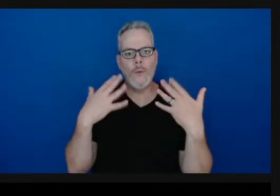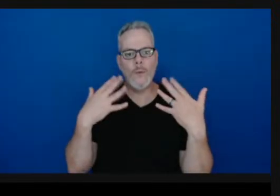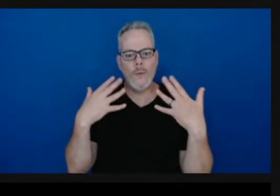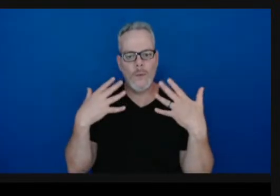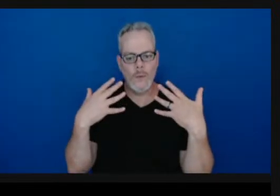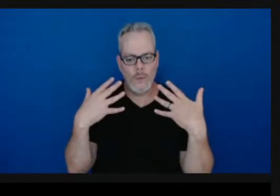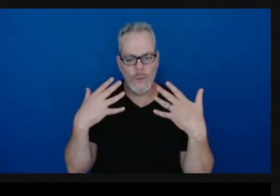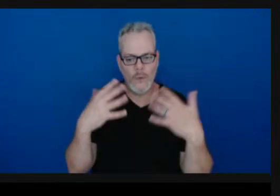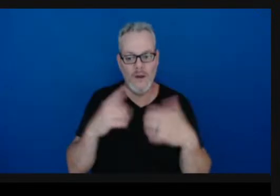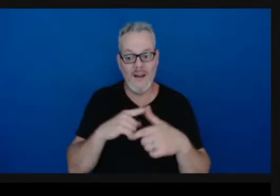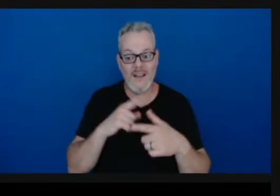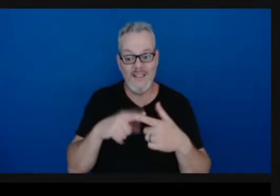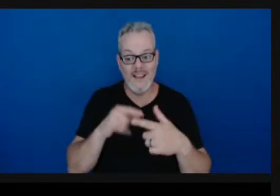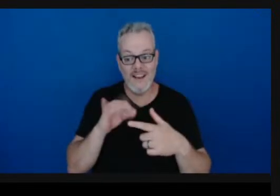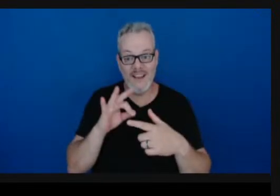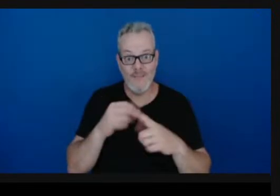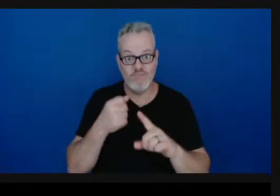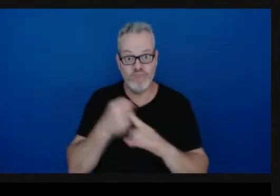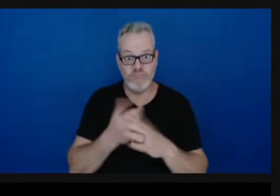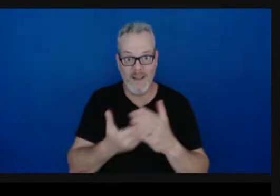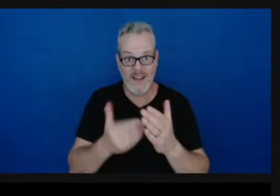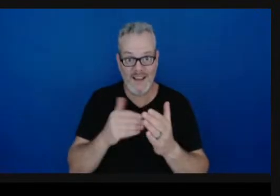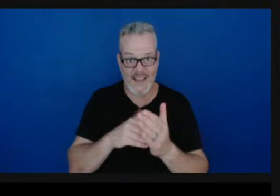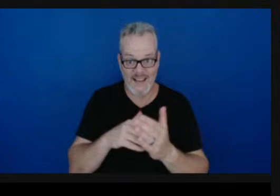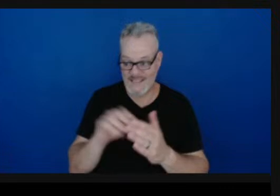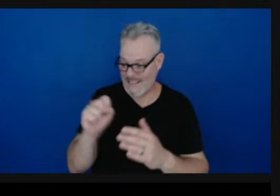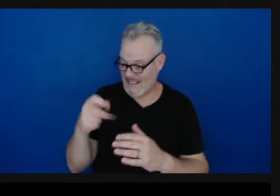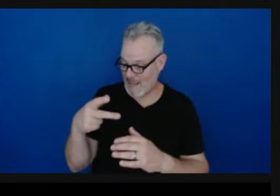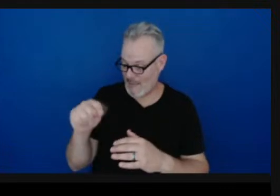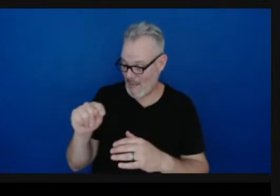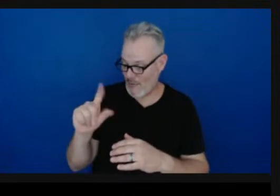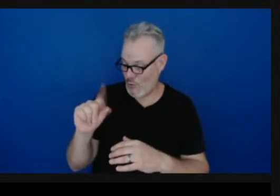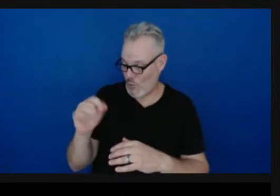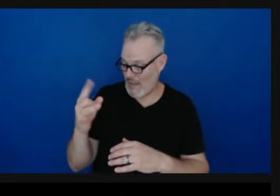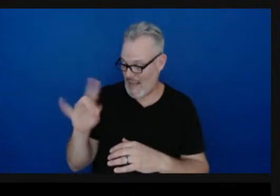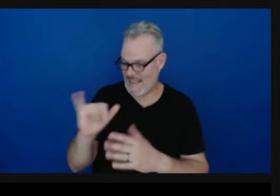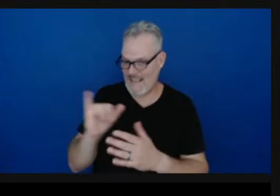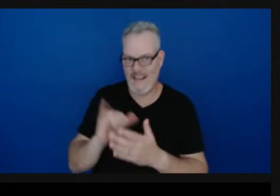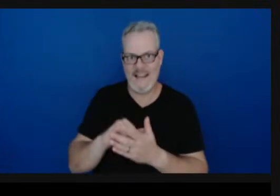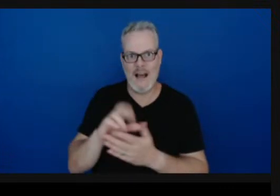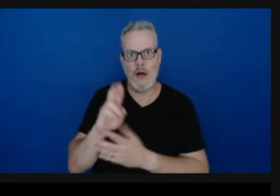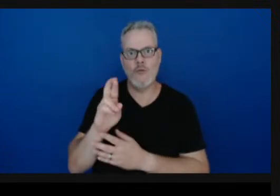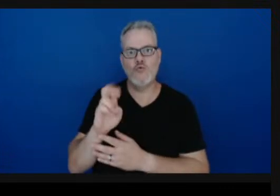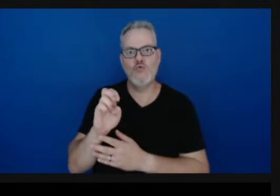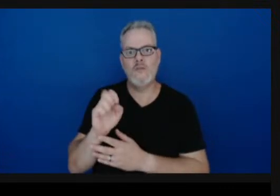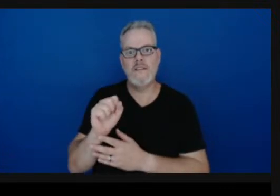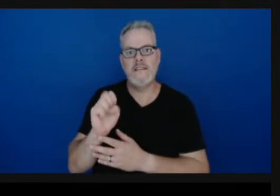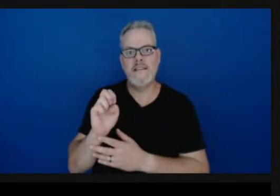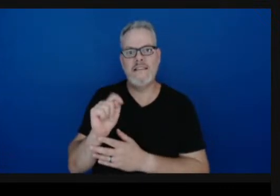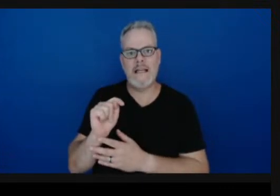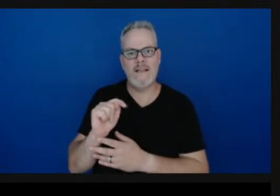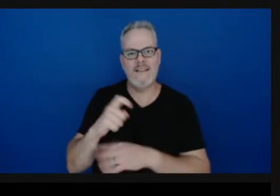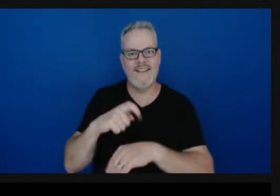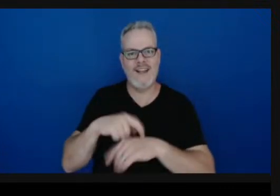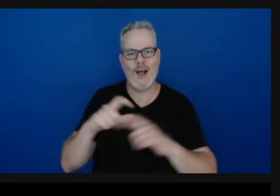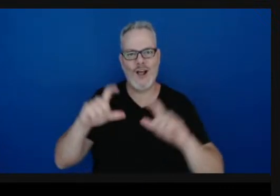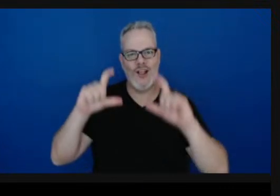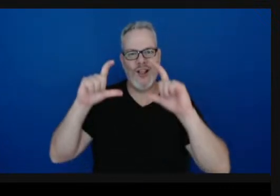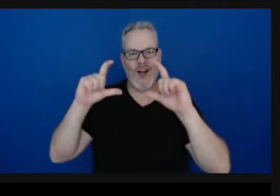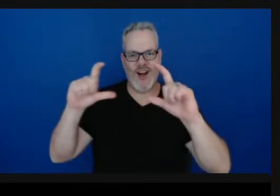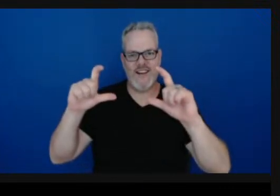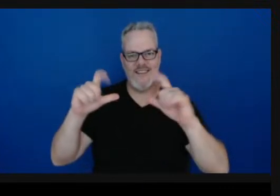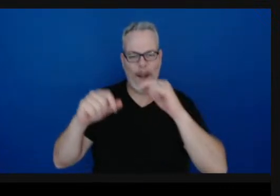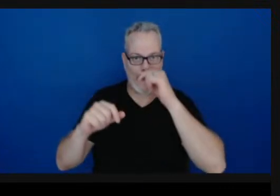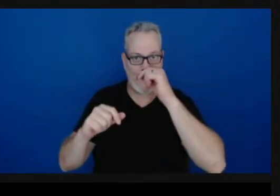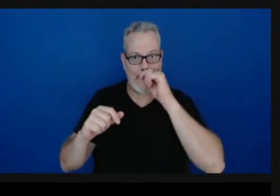then when it did do so in September of 2018, that reset the clock. We had to wait 3 months from then, right?